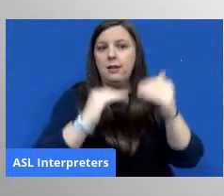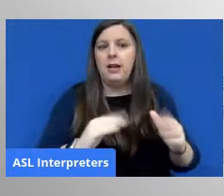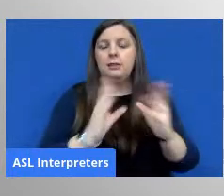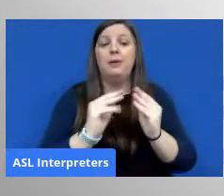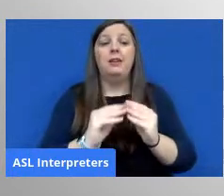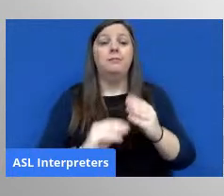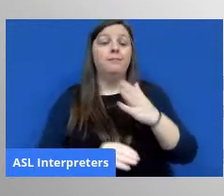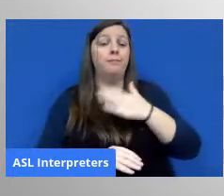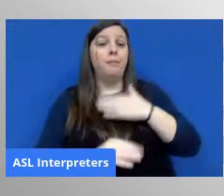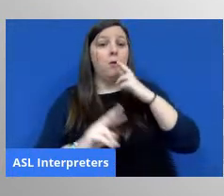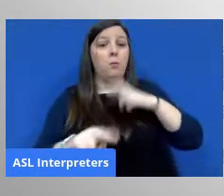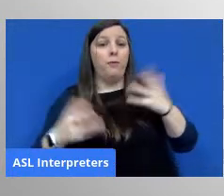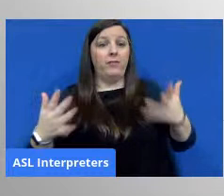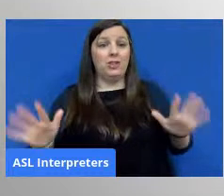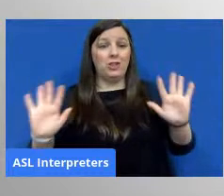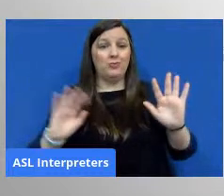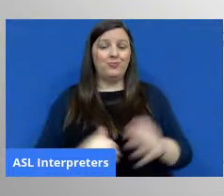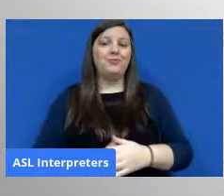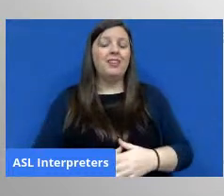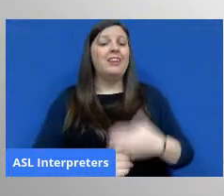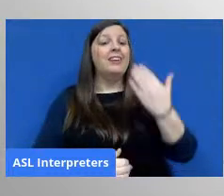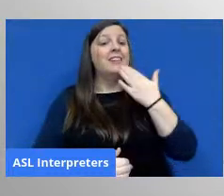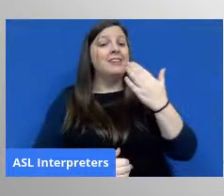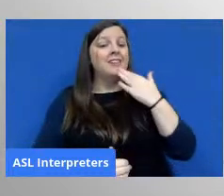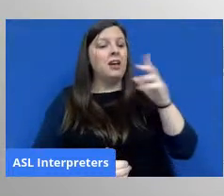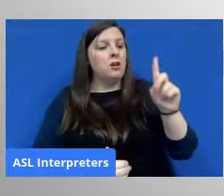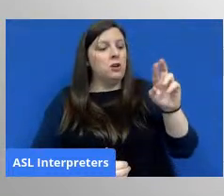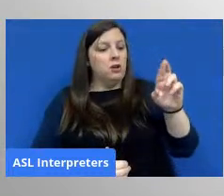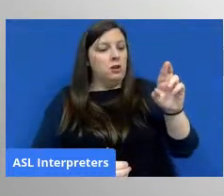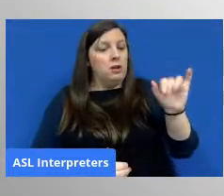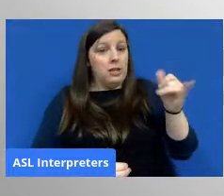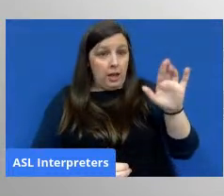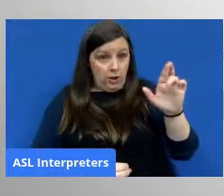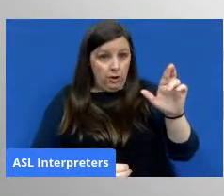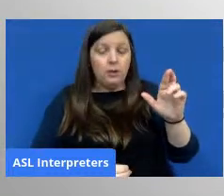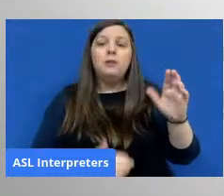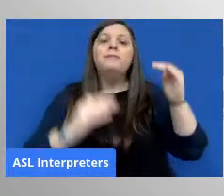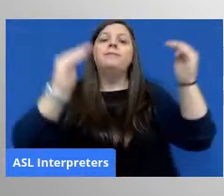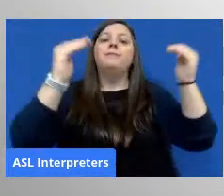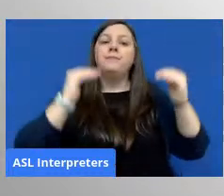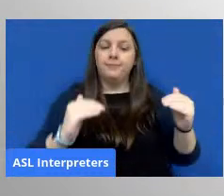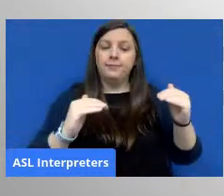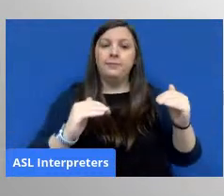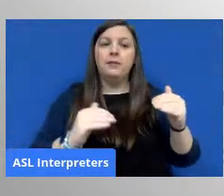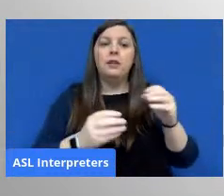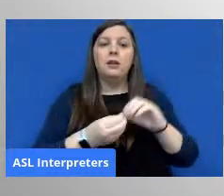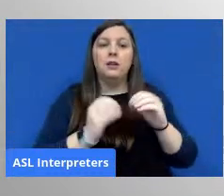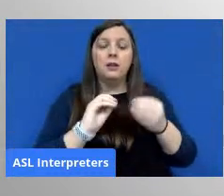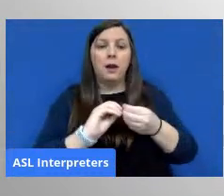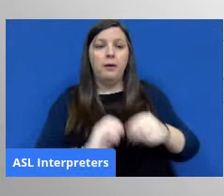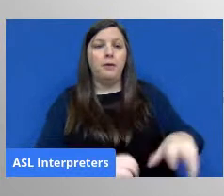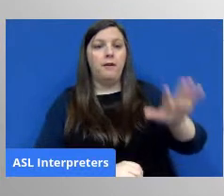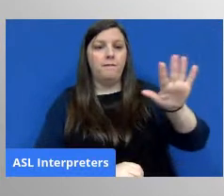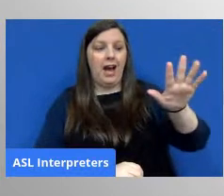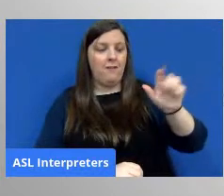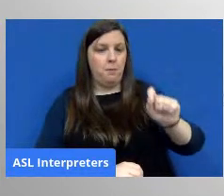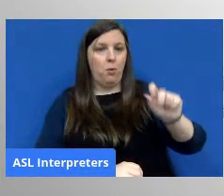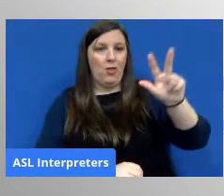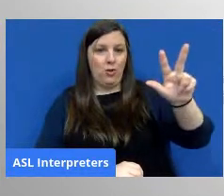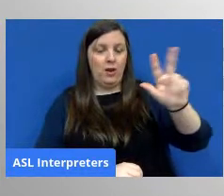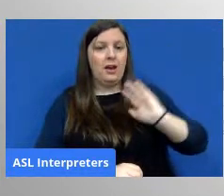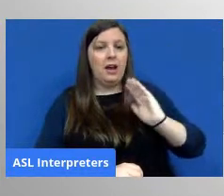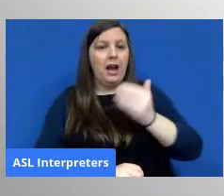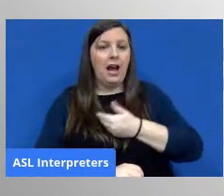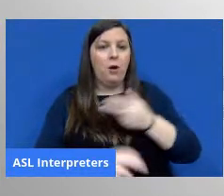Thank you, Dr. Yeager. We'll move forward with item 5.3, which is our